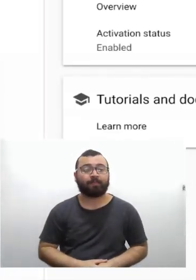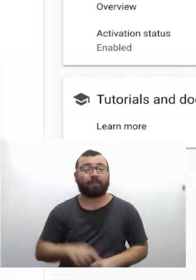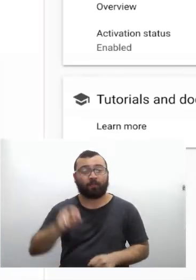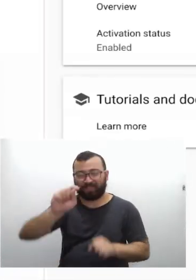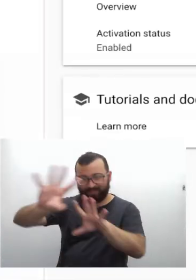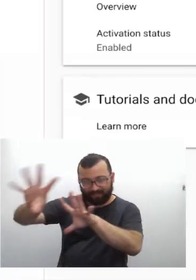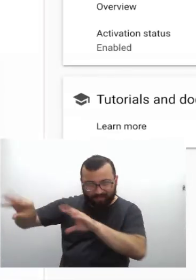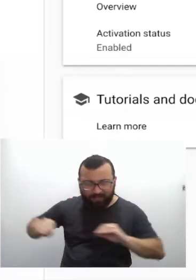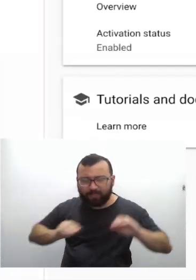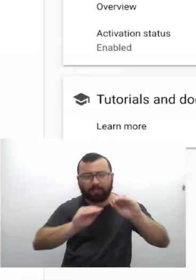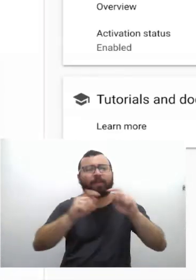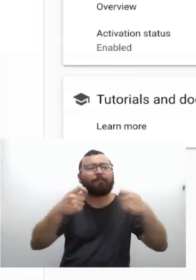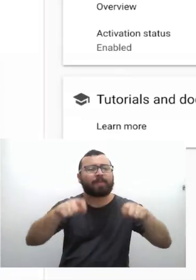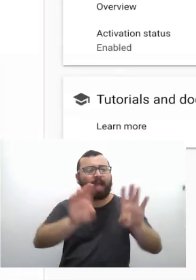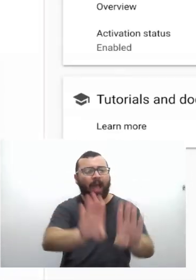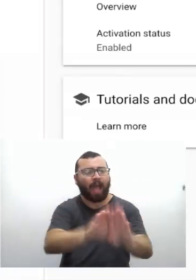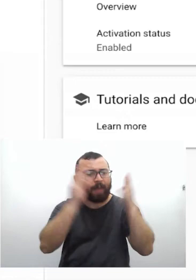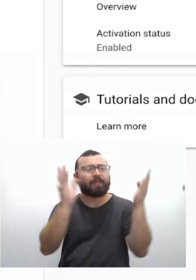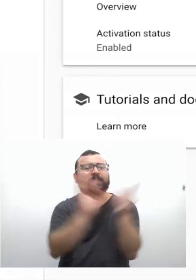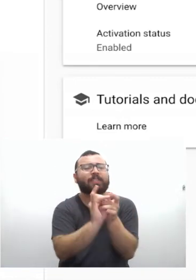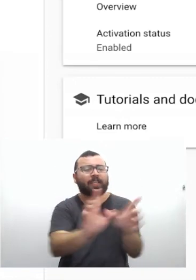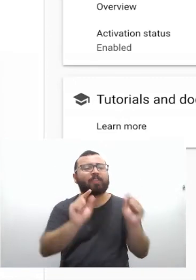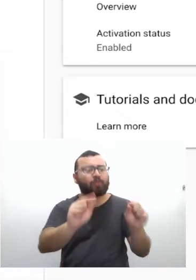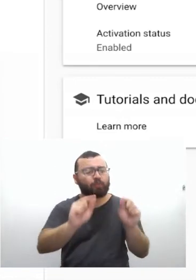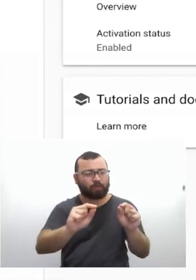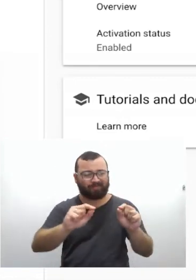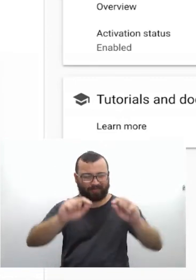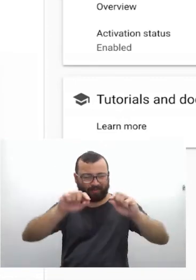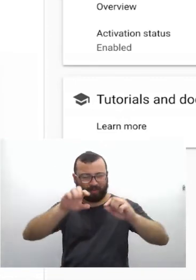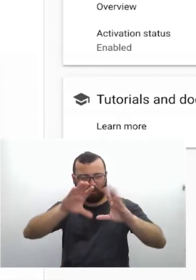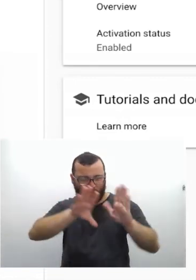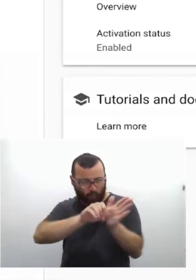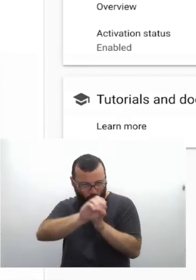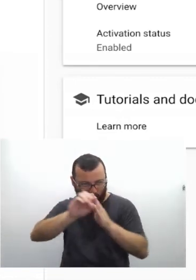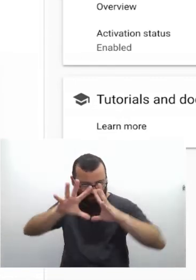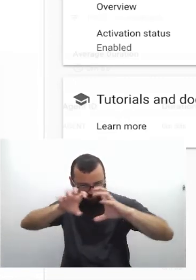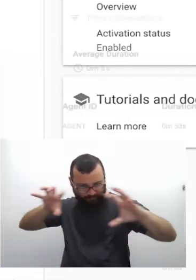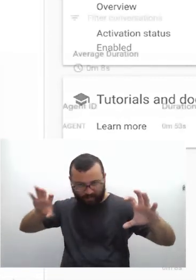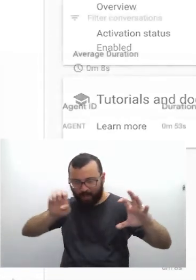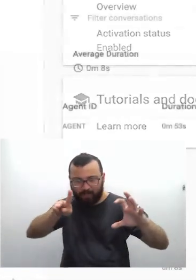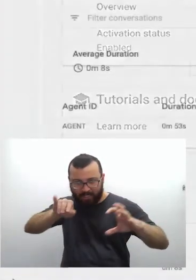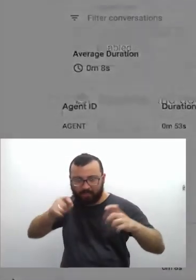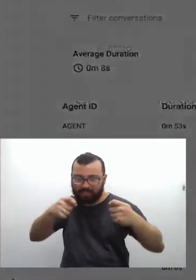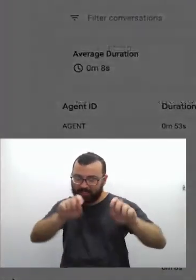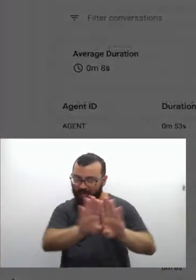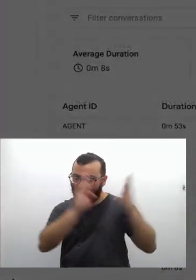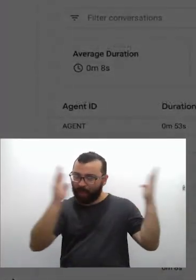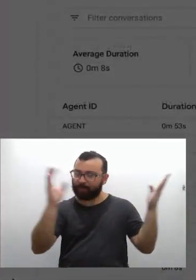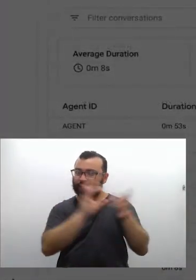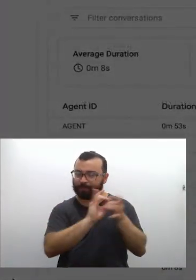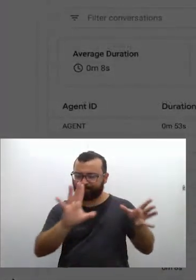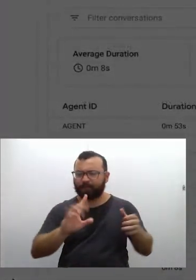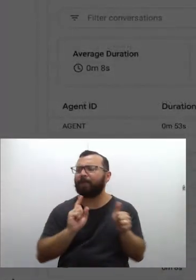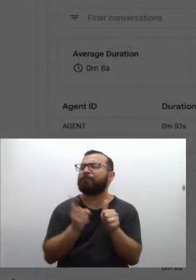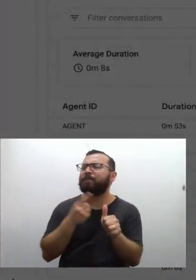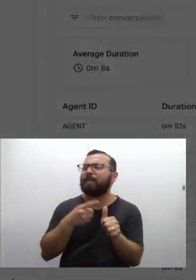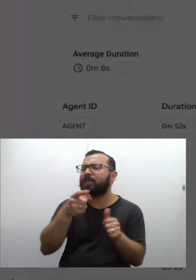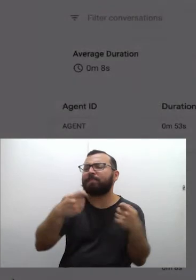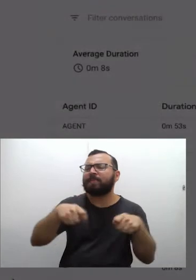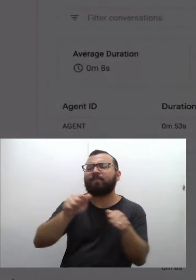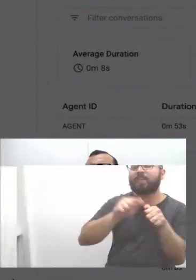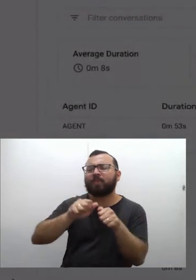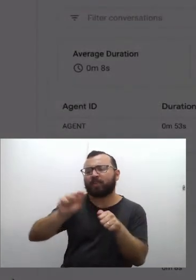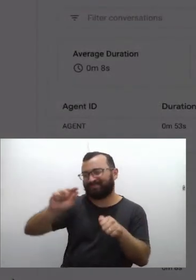will also need to enable the speech-to-text and Google Cloud Storage APIs. The first thing you will have to do is to